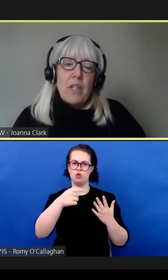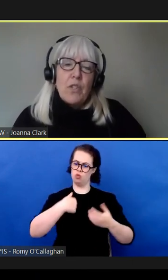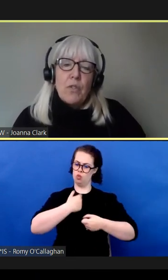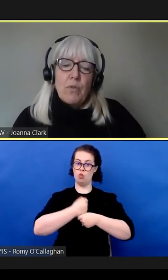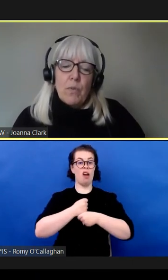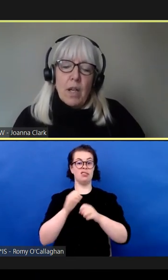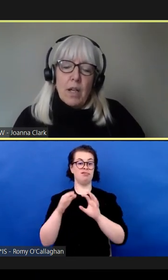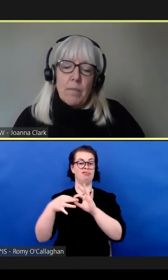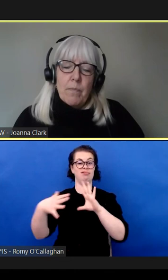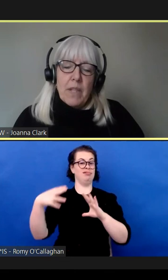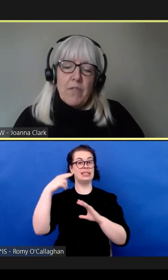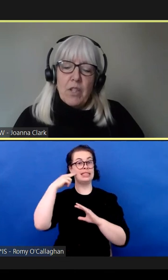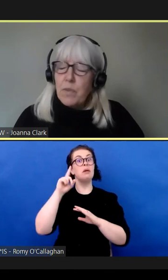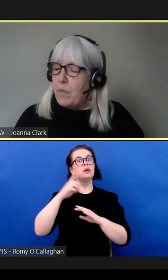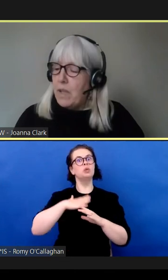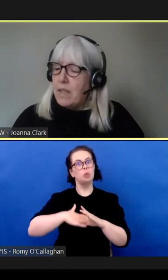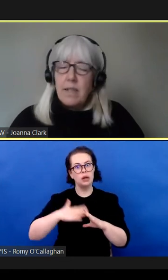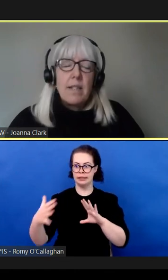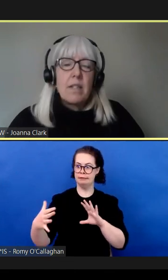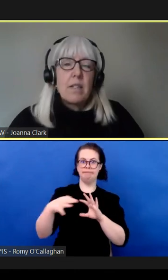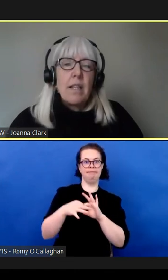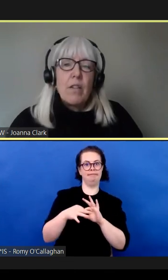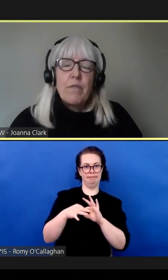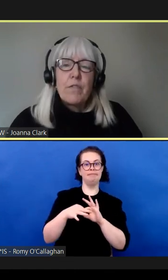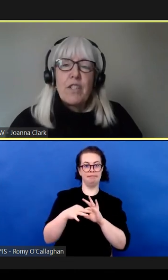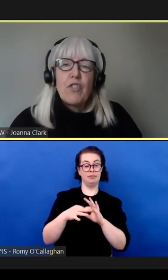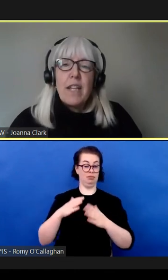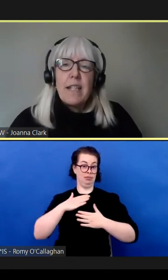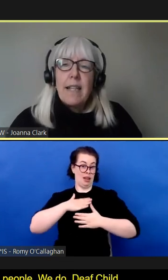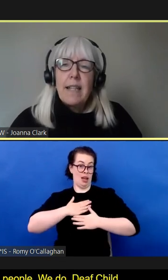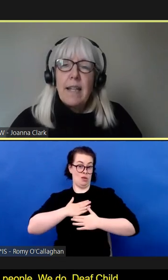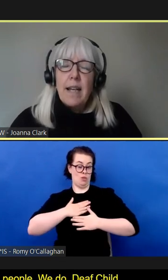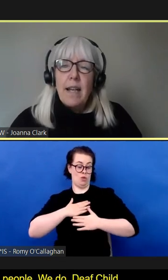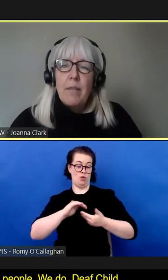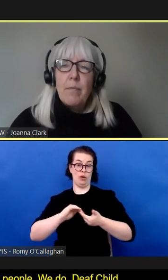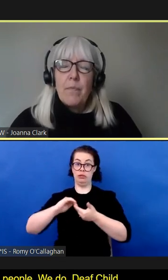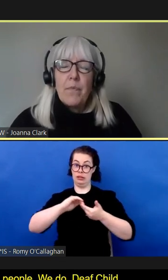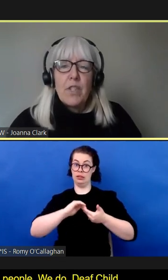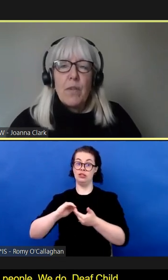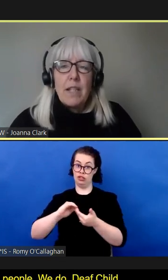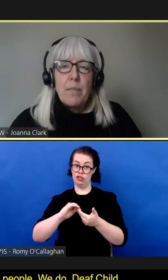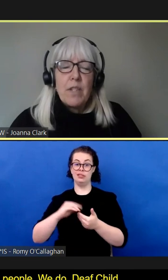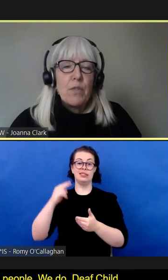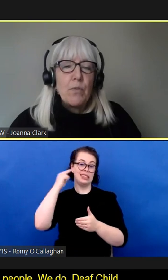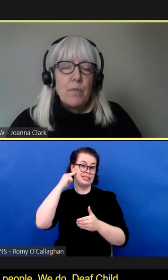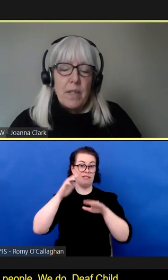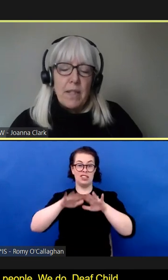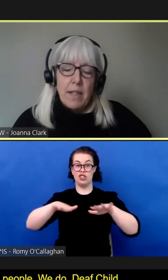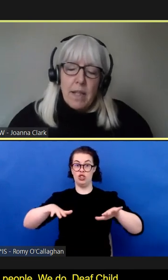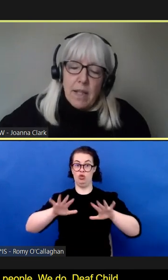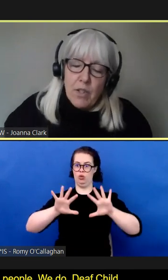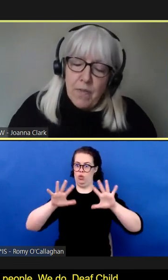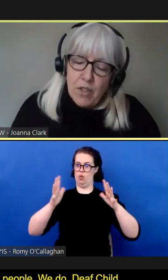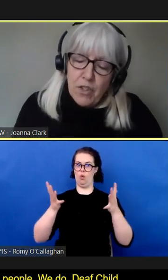we do, Deaf Child Worldwide is offering training to anybody who would